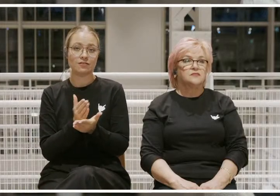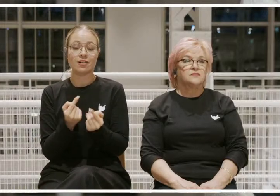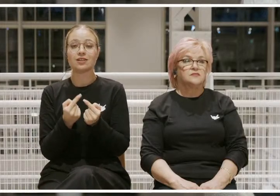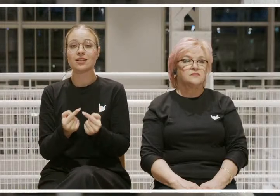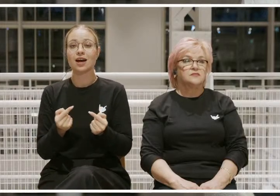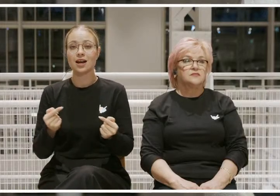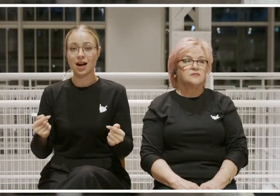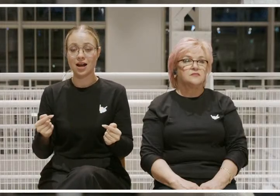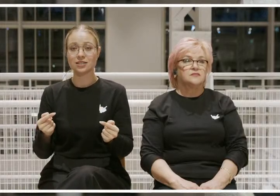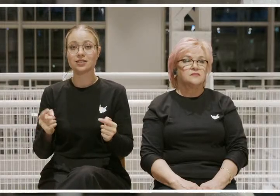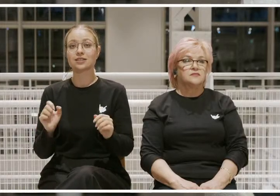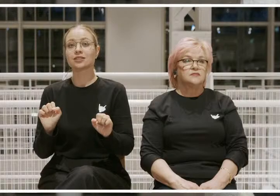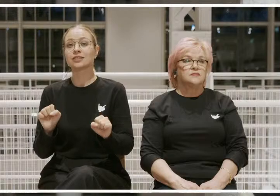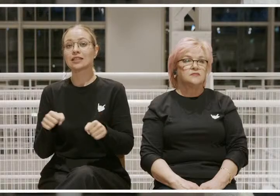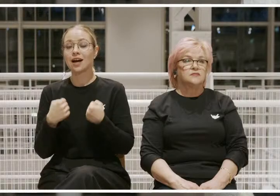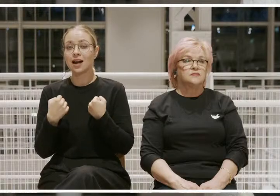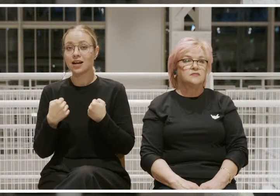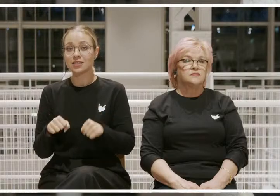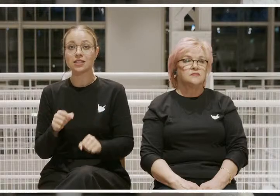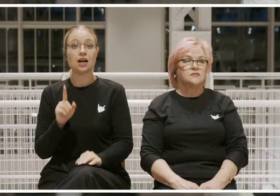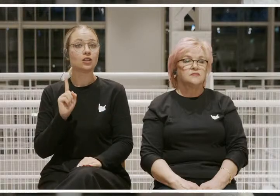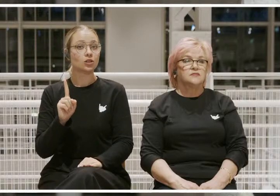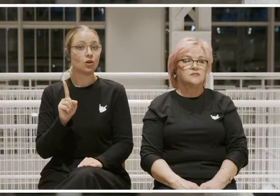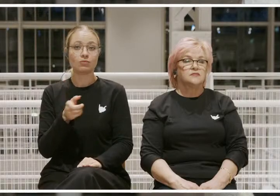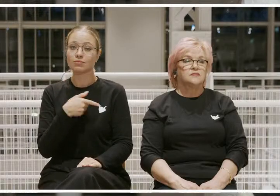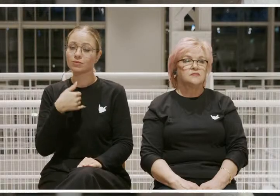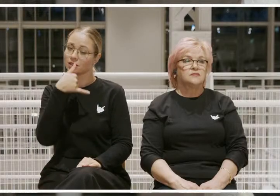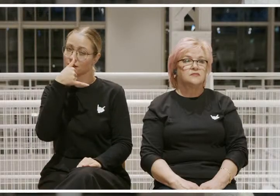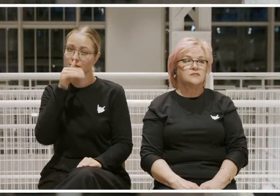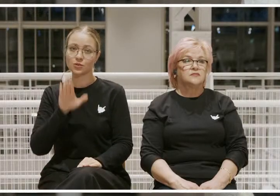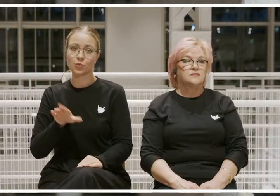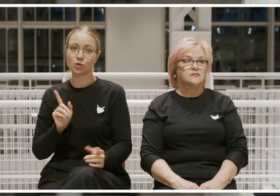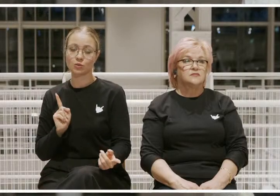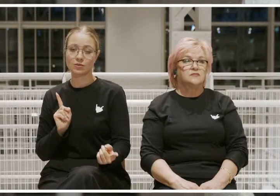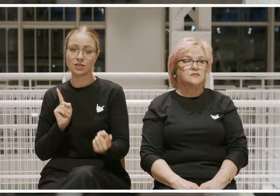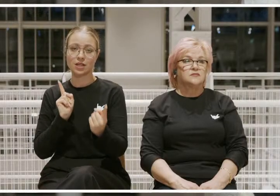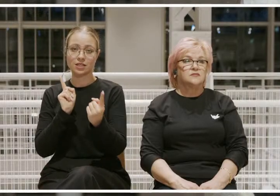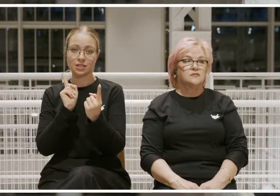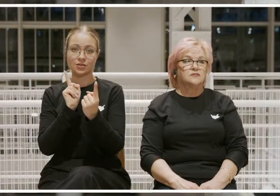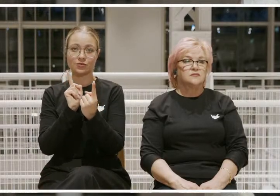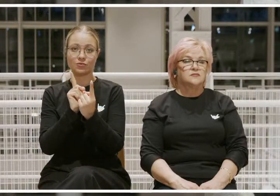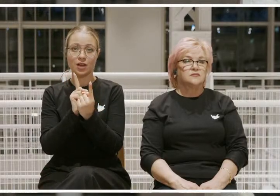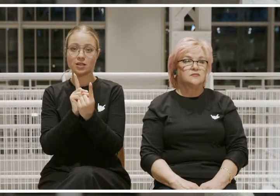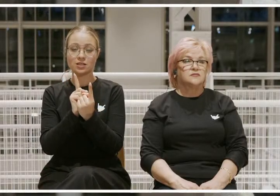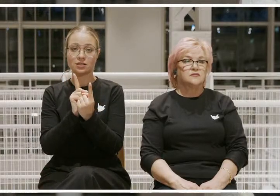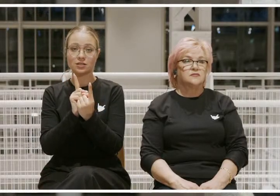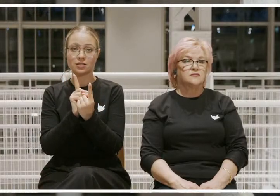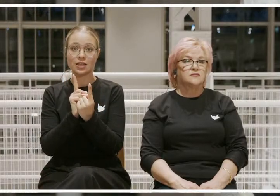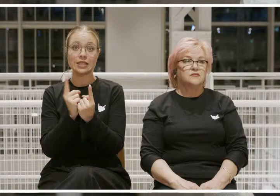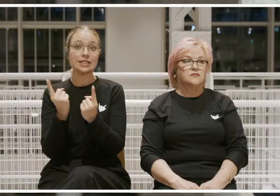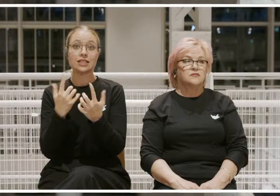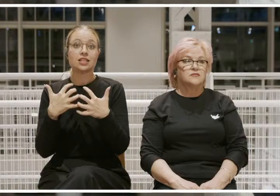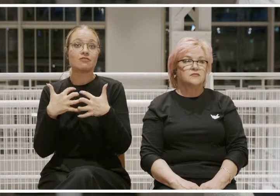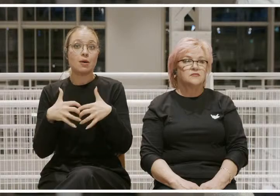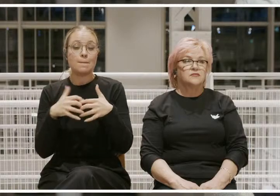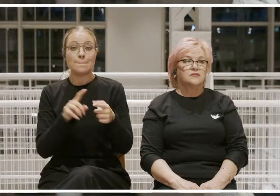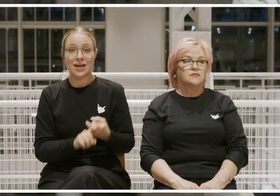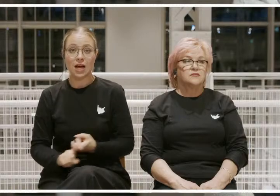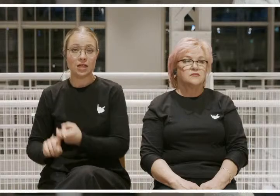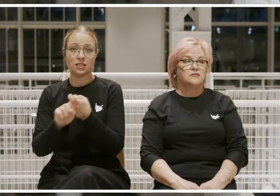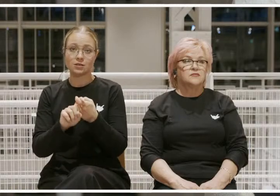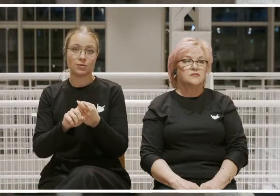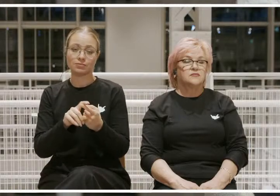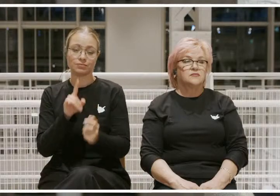knot. Let this biennial be composed. It may begin before it is to begin and continue well after it is